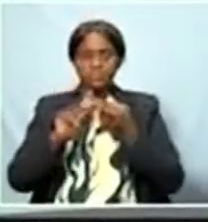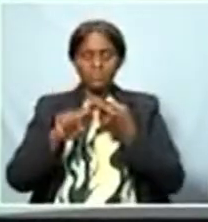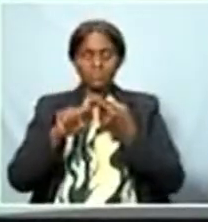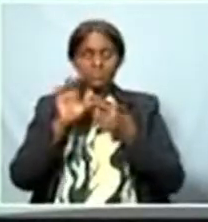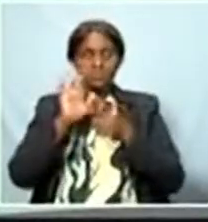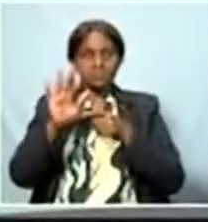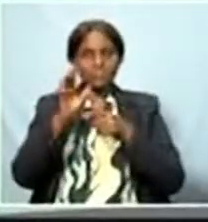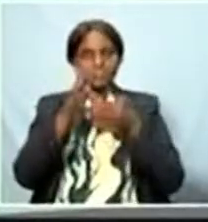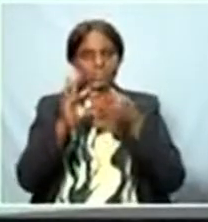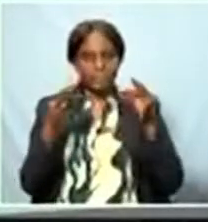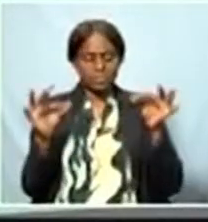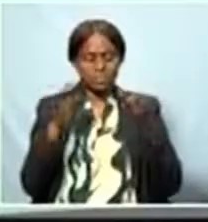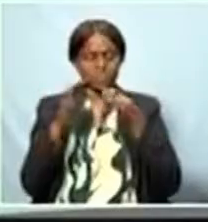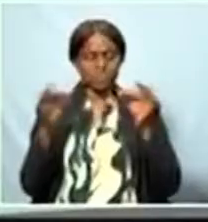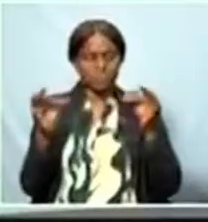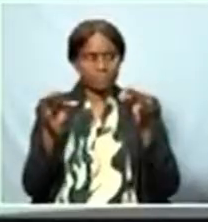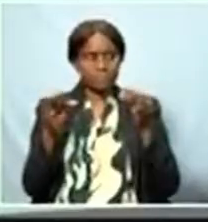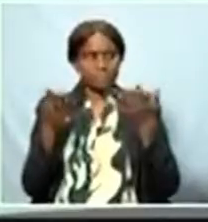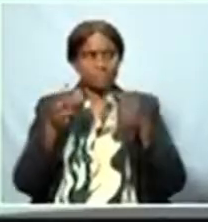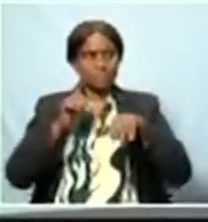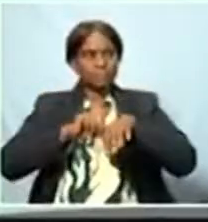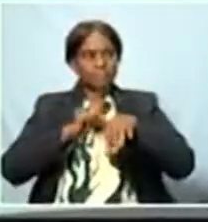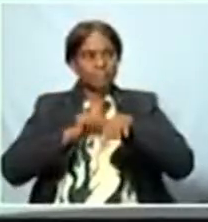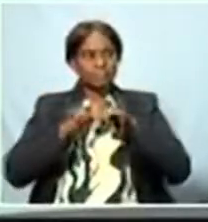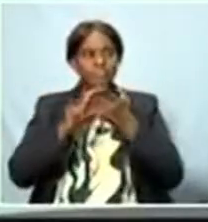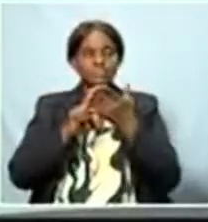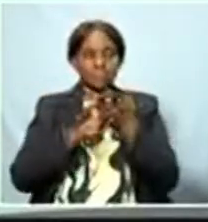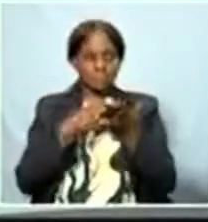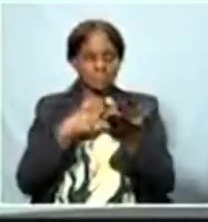phrases, time-sensitive reports.